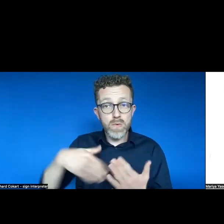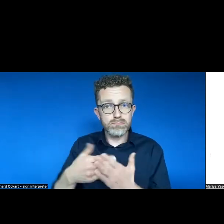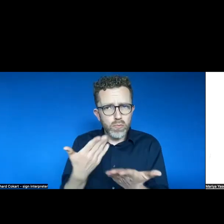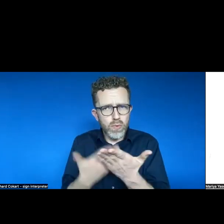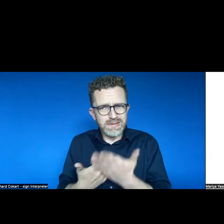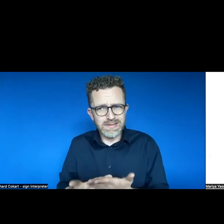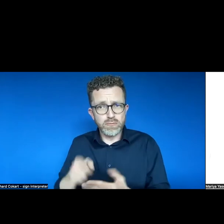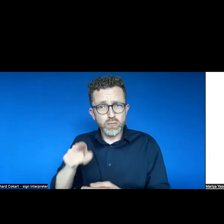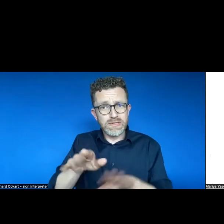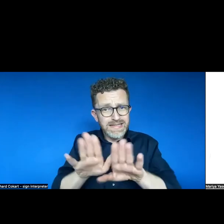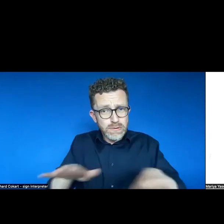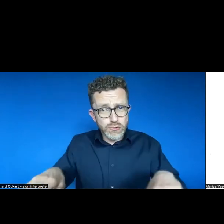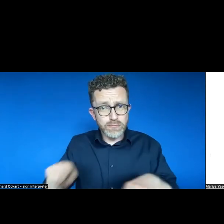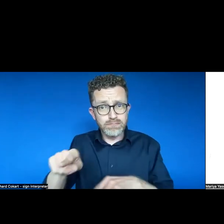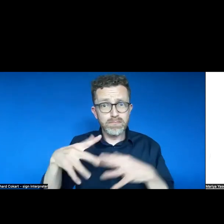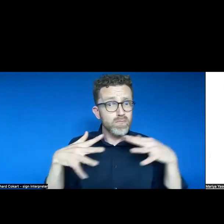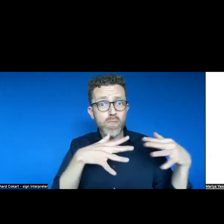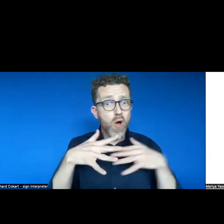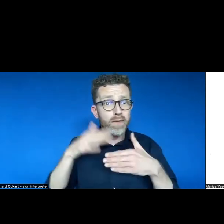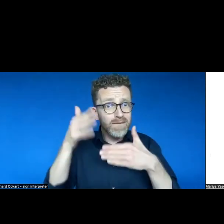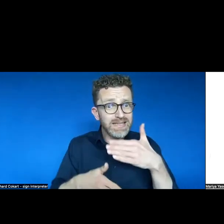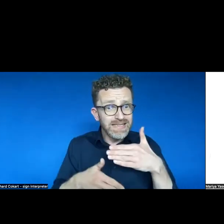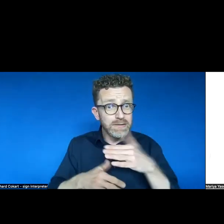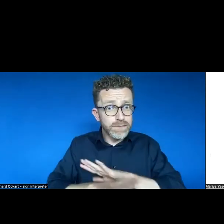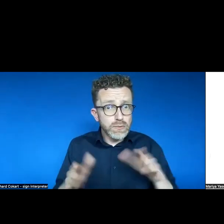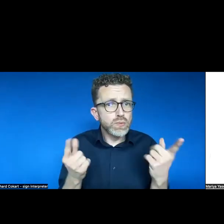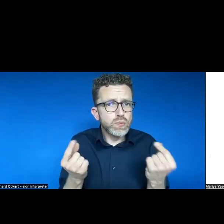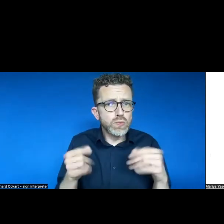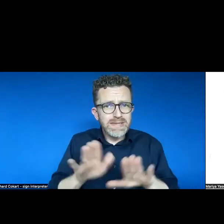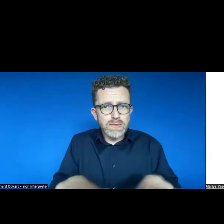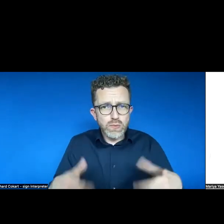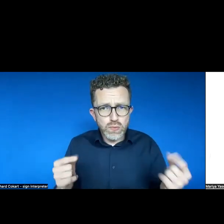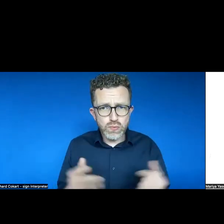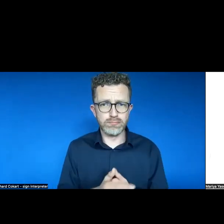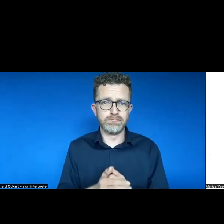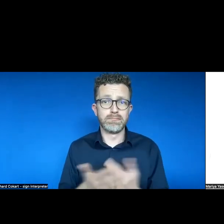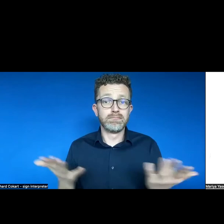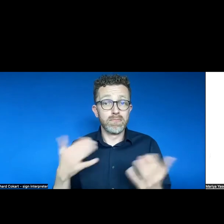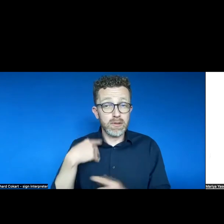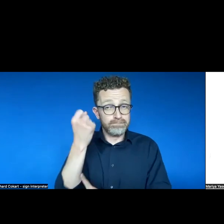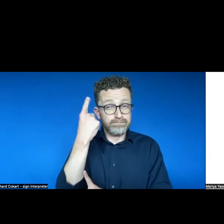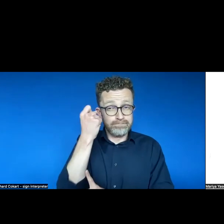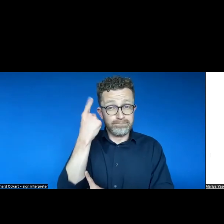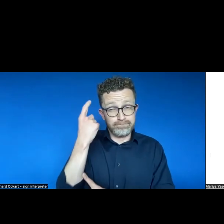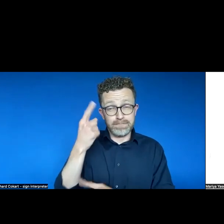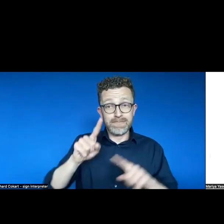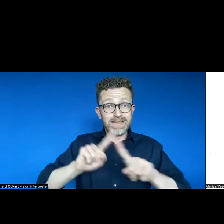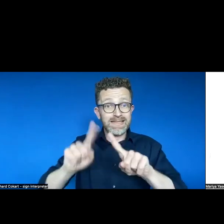Ukrainian state afraid to lose these children in different ways,